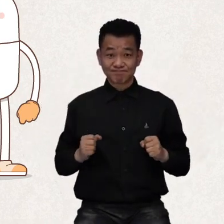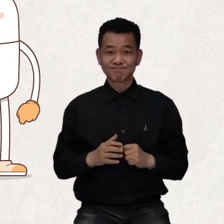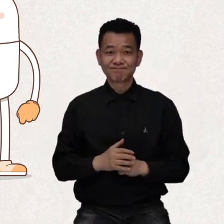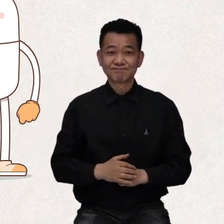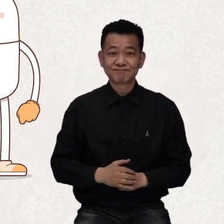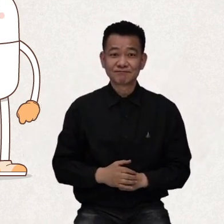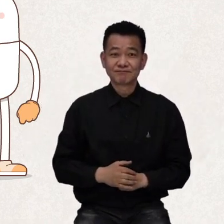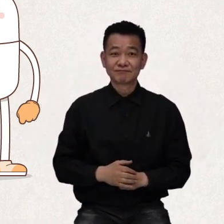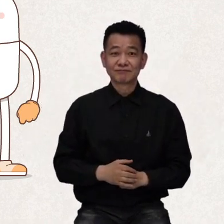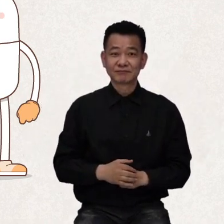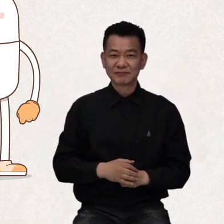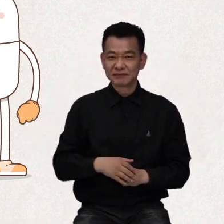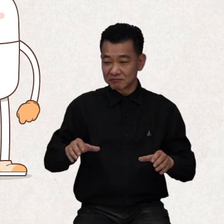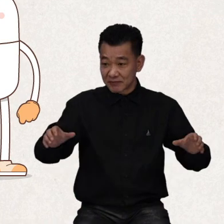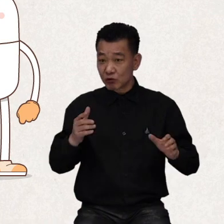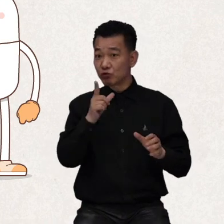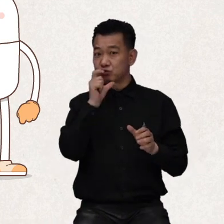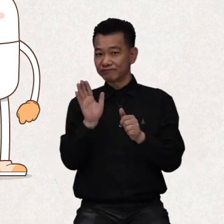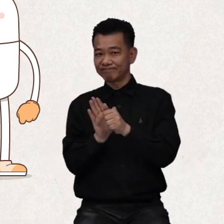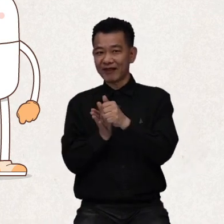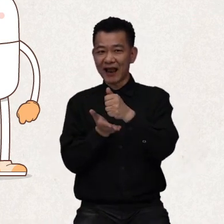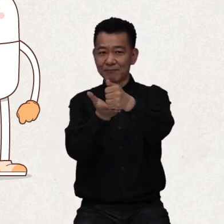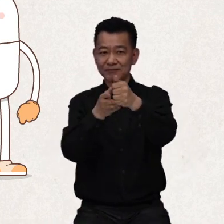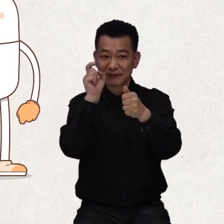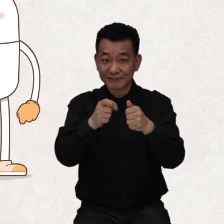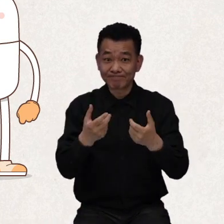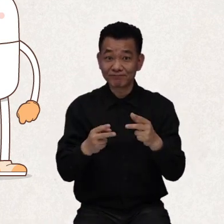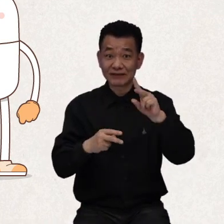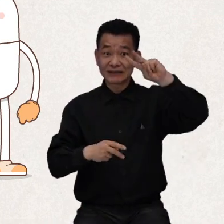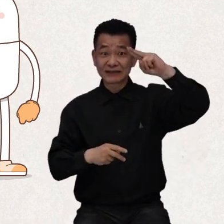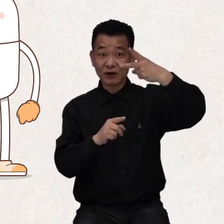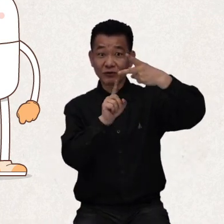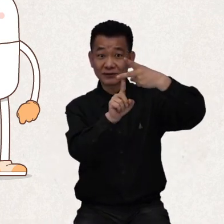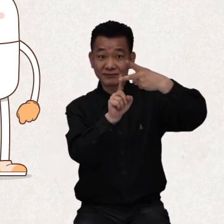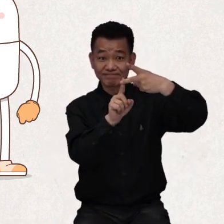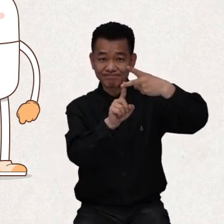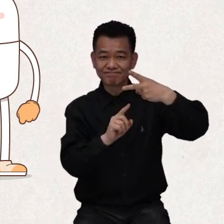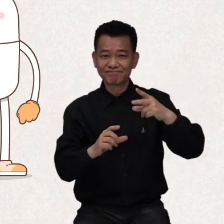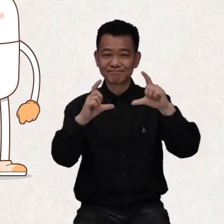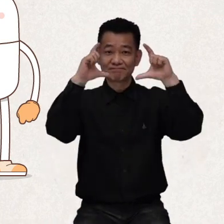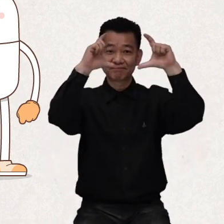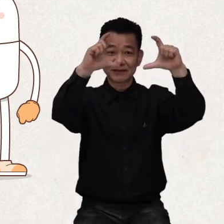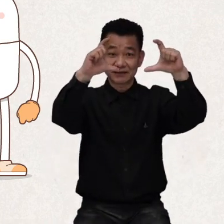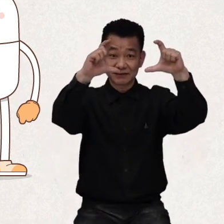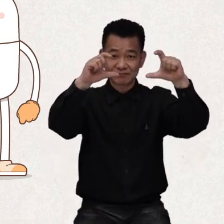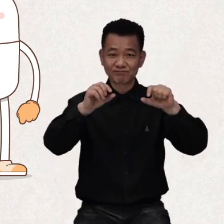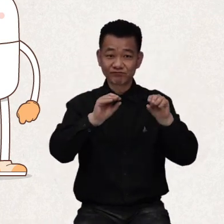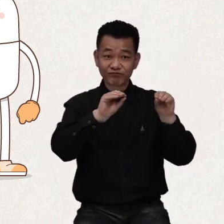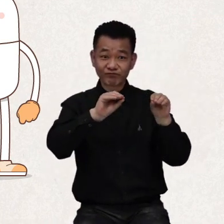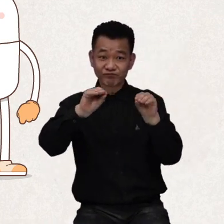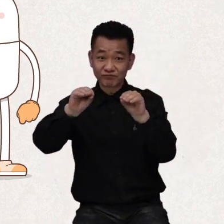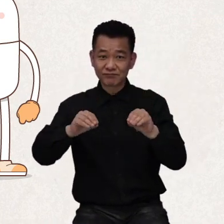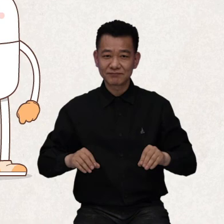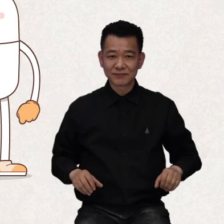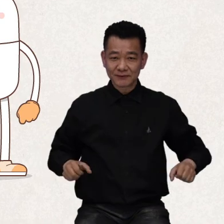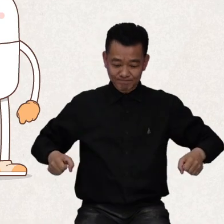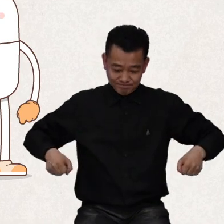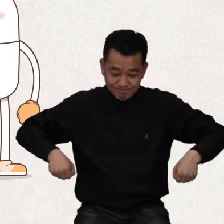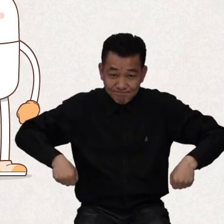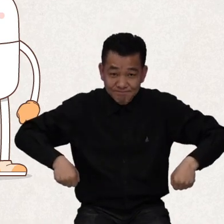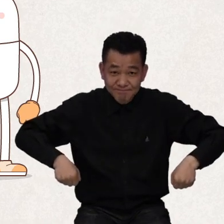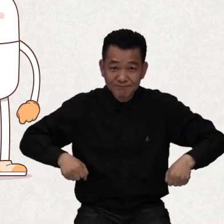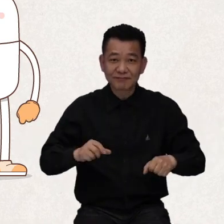like someone should push the wheelchair. The second icon shows a person moving its own wheelchair, which looks more active